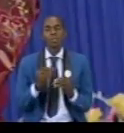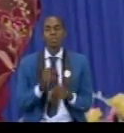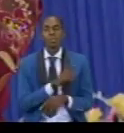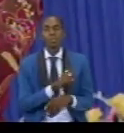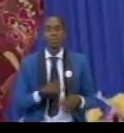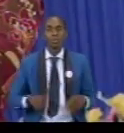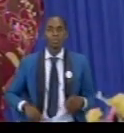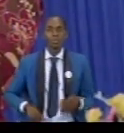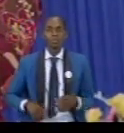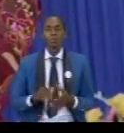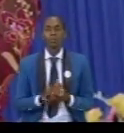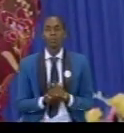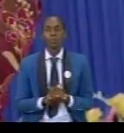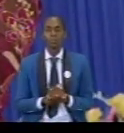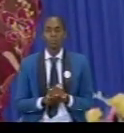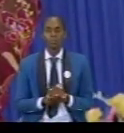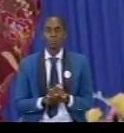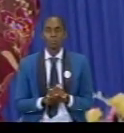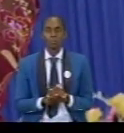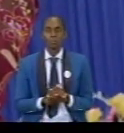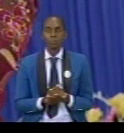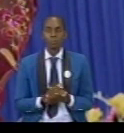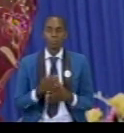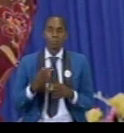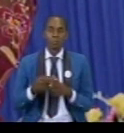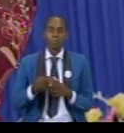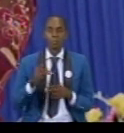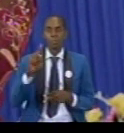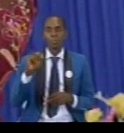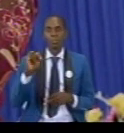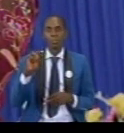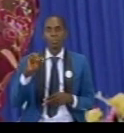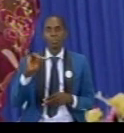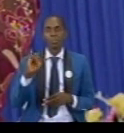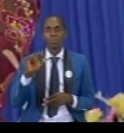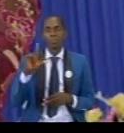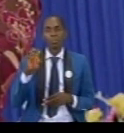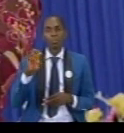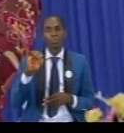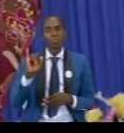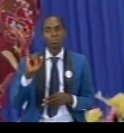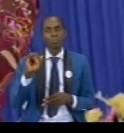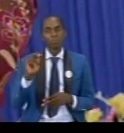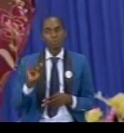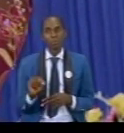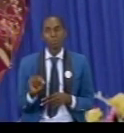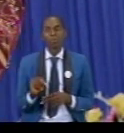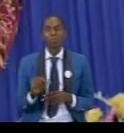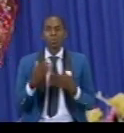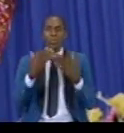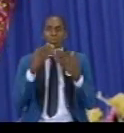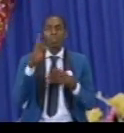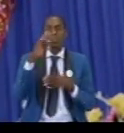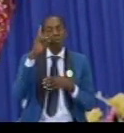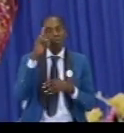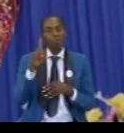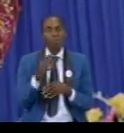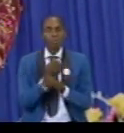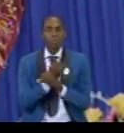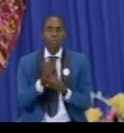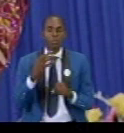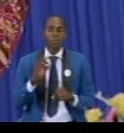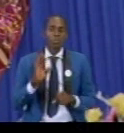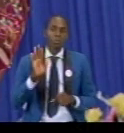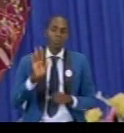My name is Bamikole Timlen from Edo region. I want to bless the name of God, firstly, for the salvation of my soul. And